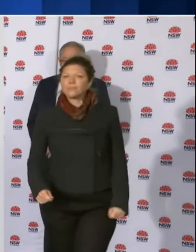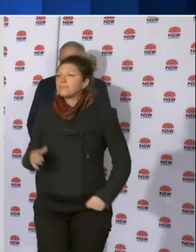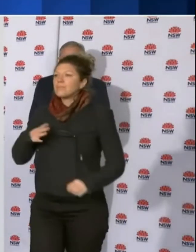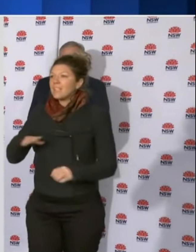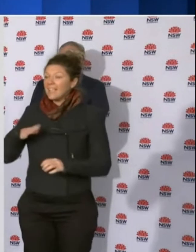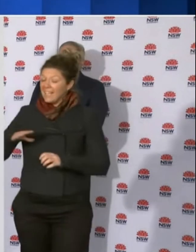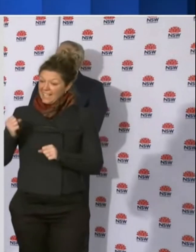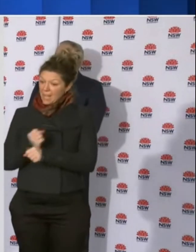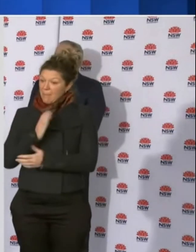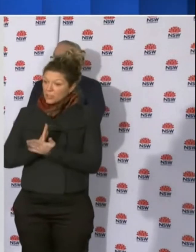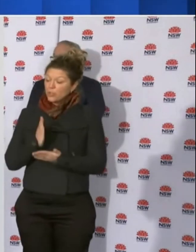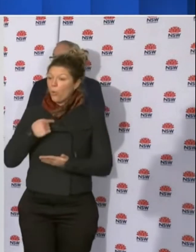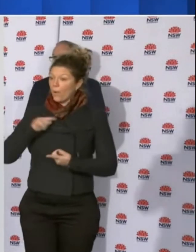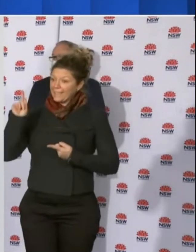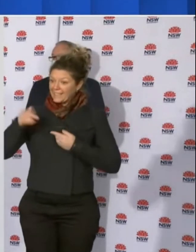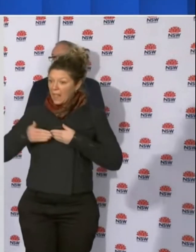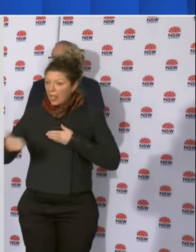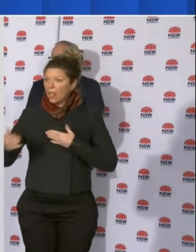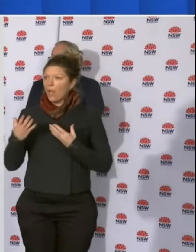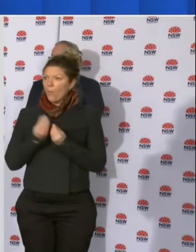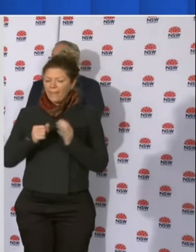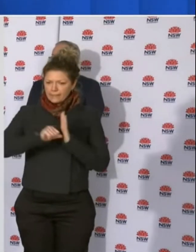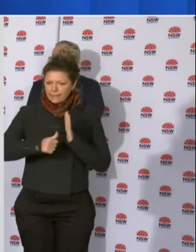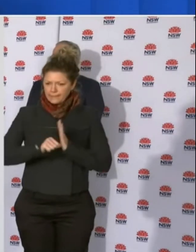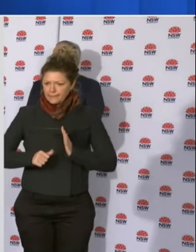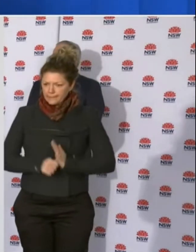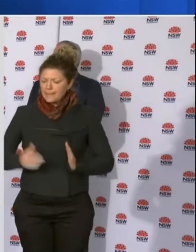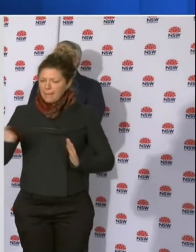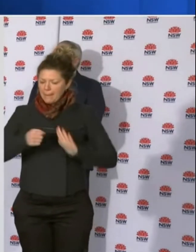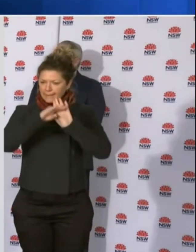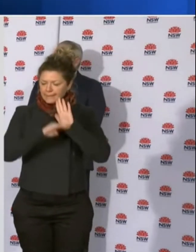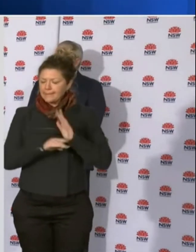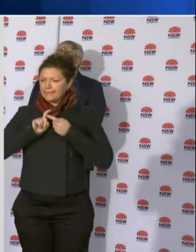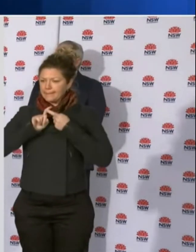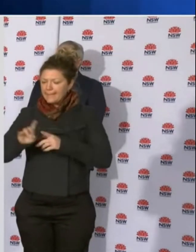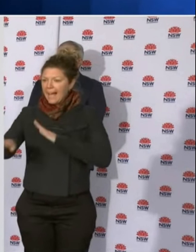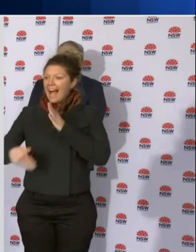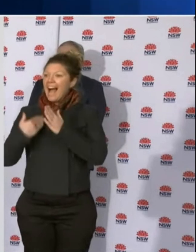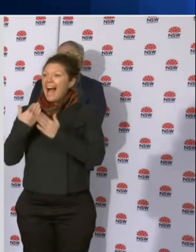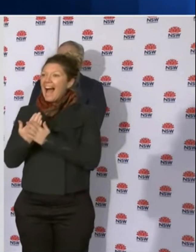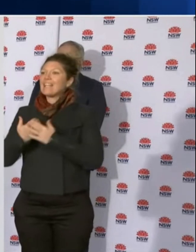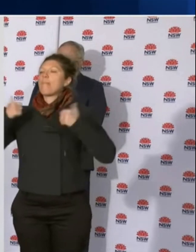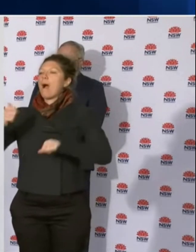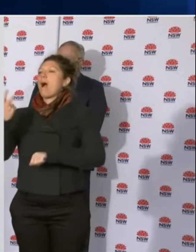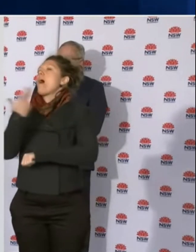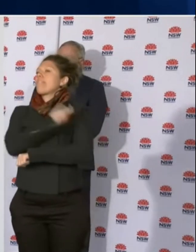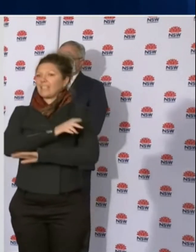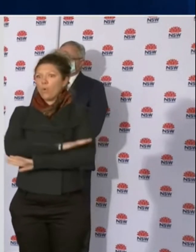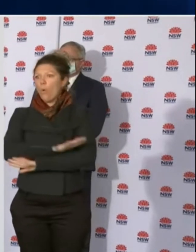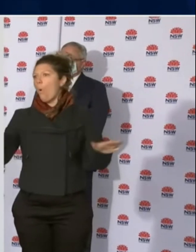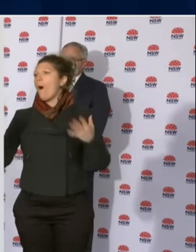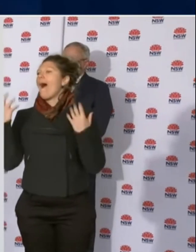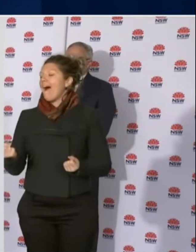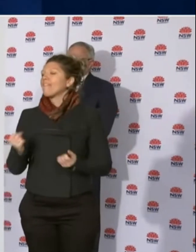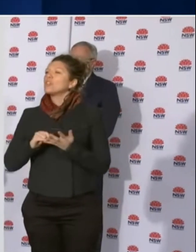safely and as freely as possible. So the challenge for all governments, and at the moment the most challenging for my government and for the people of this state, is to